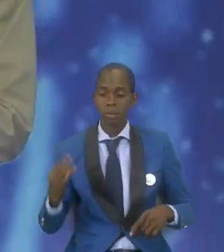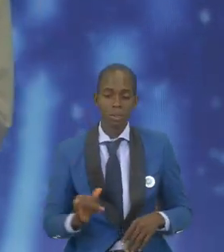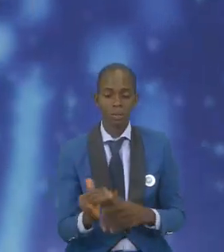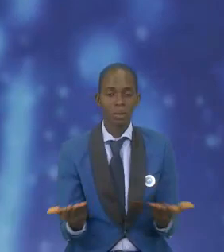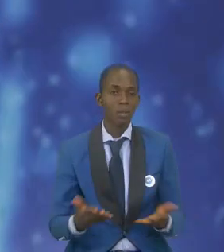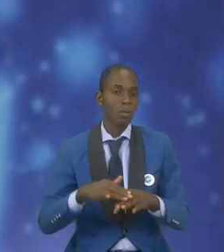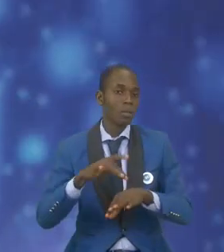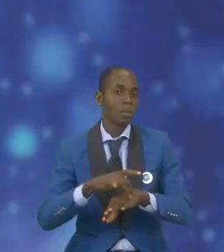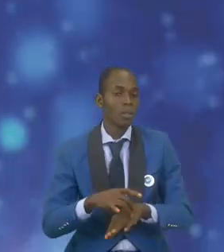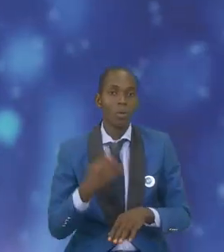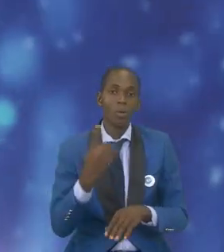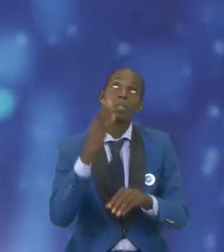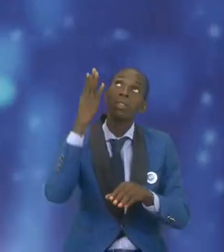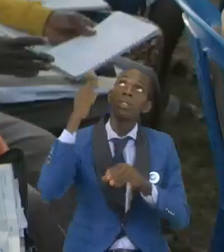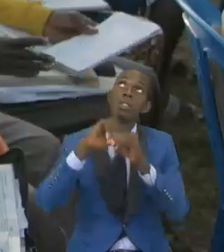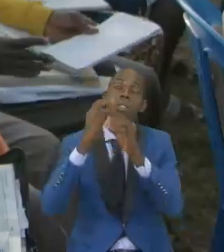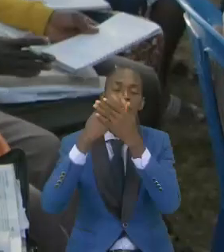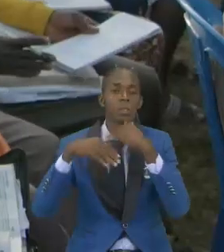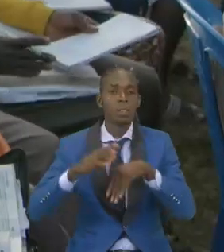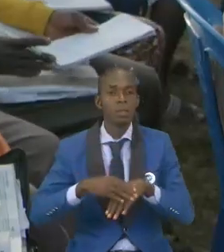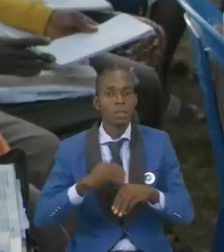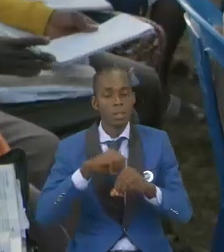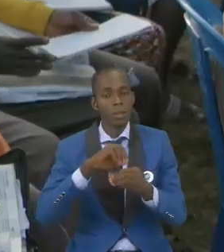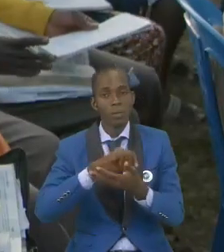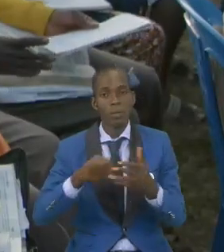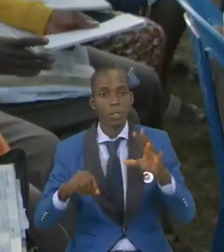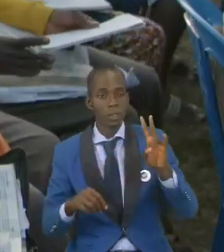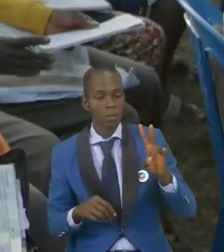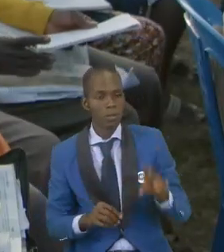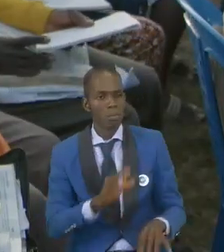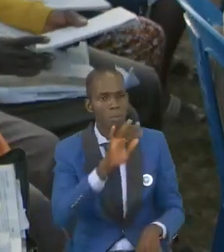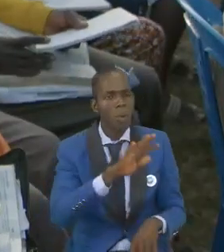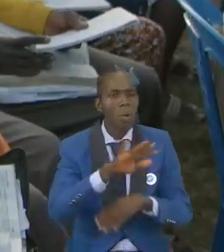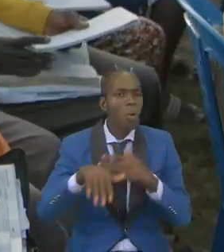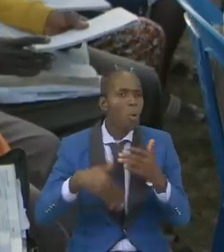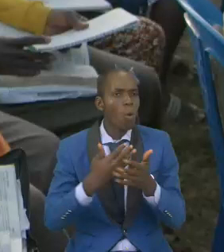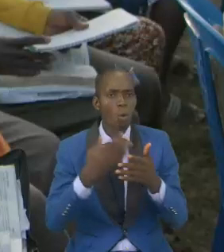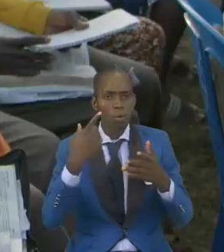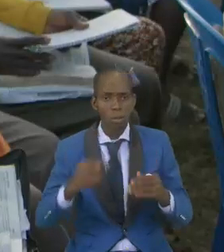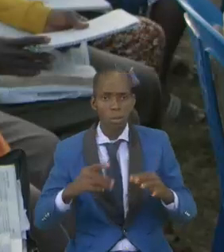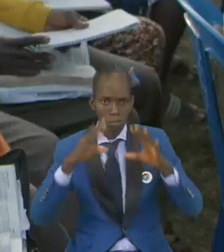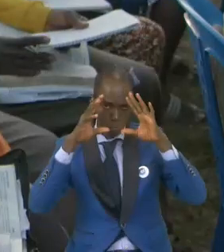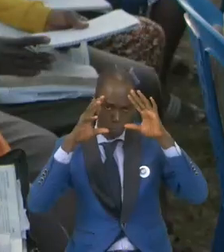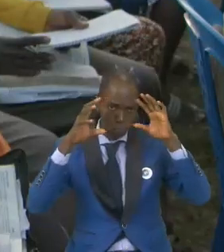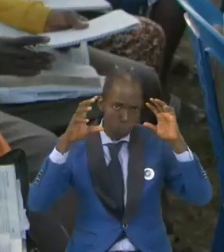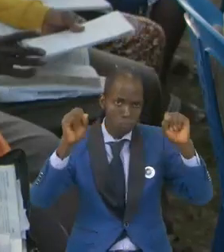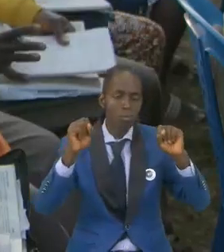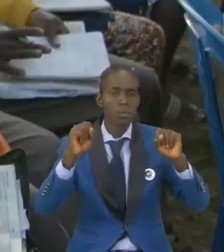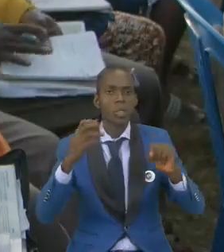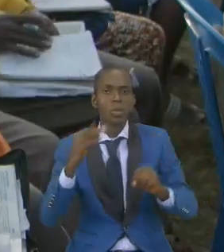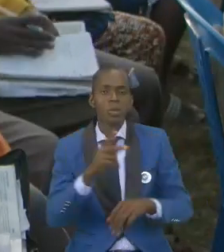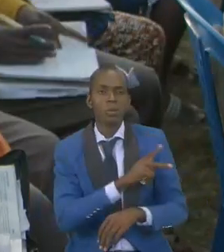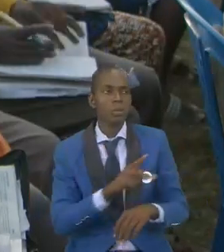7, it says, all the presidents of the kingdom, that's a lie.